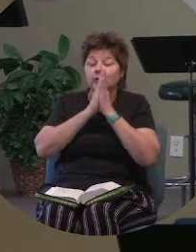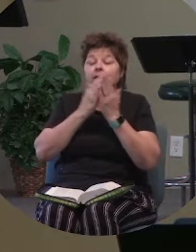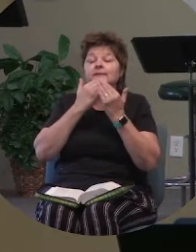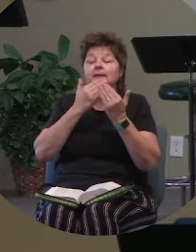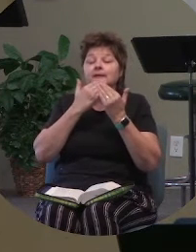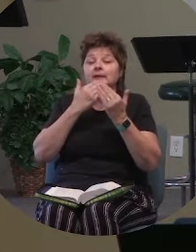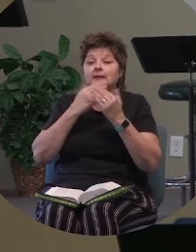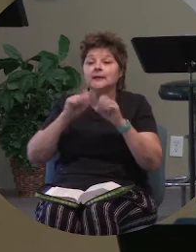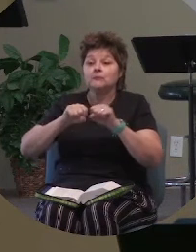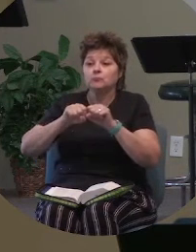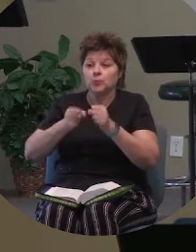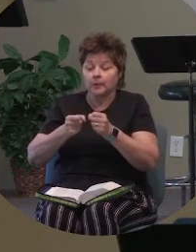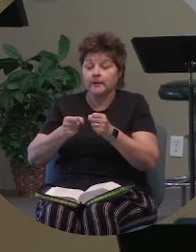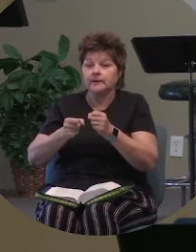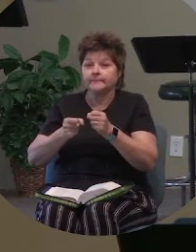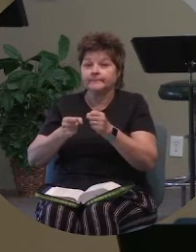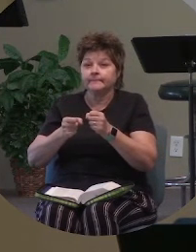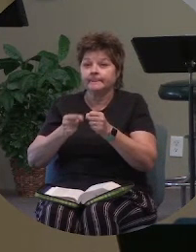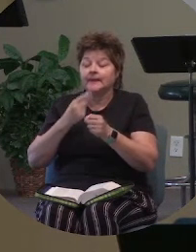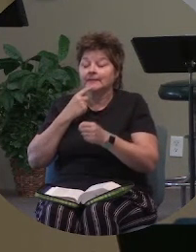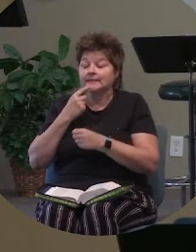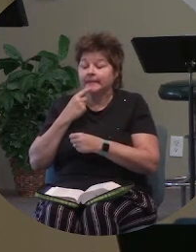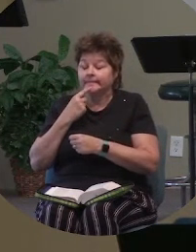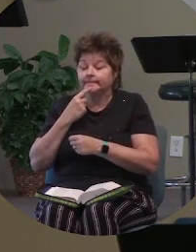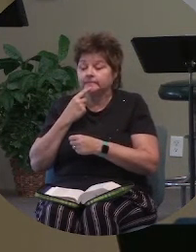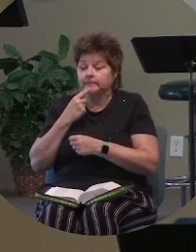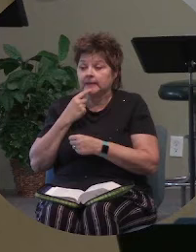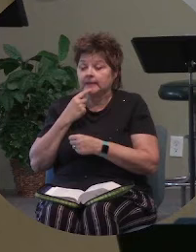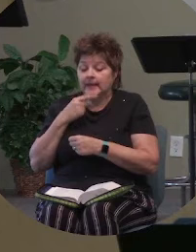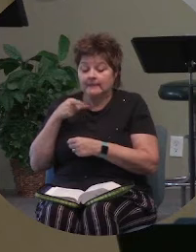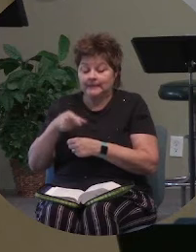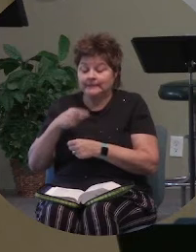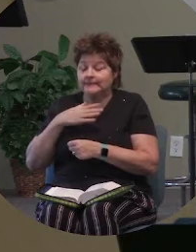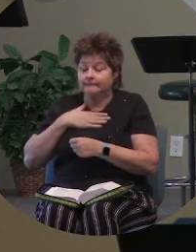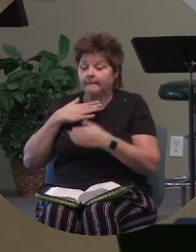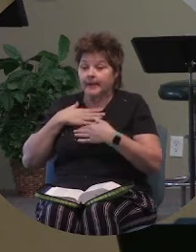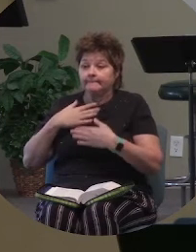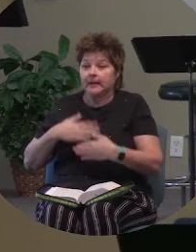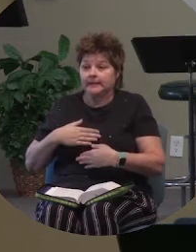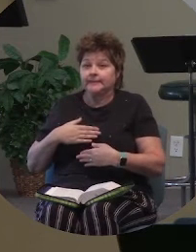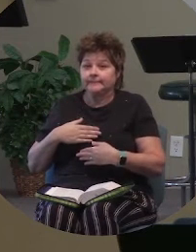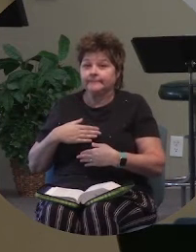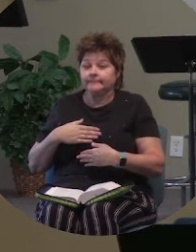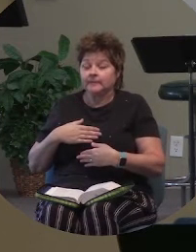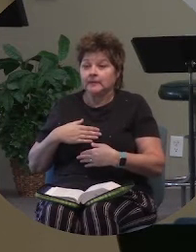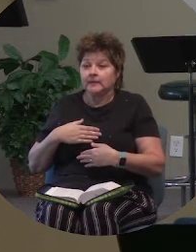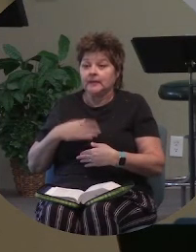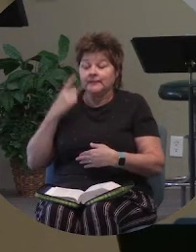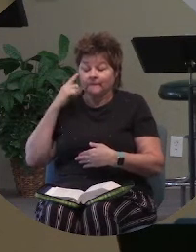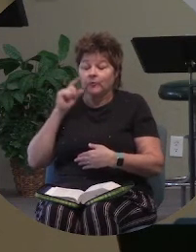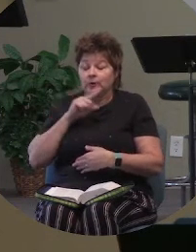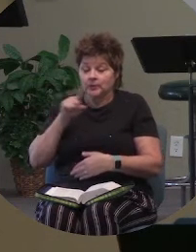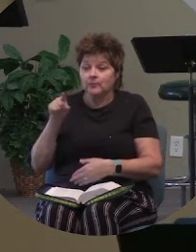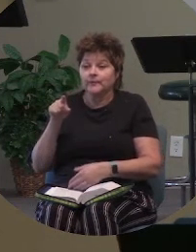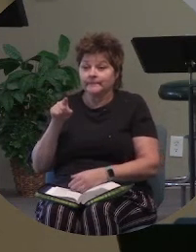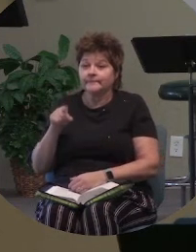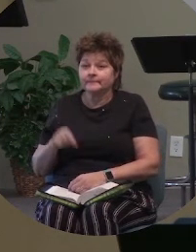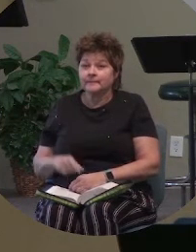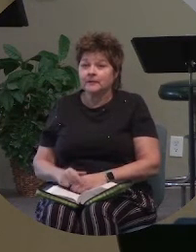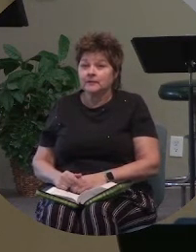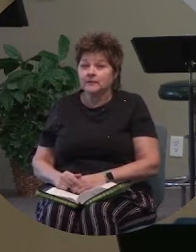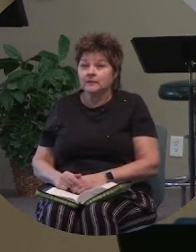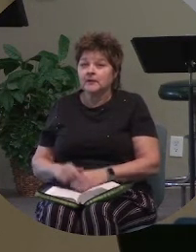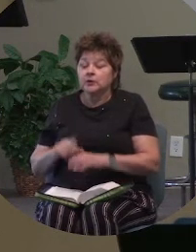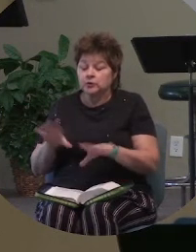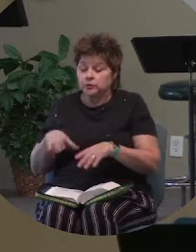it and said, 'This is my body, which is for you.